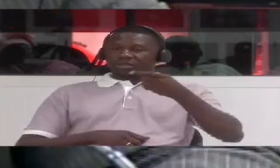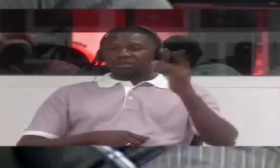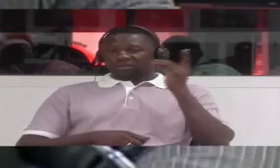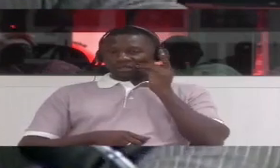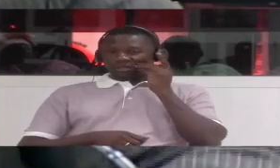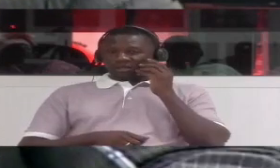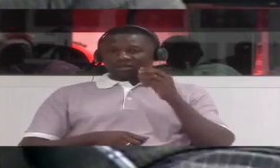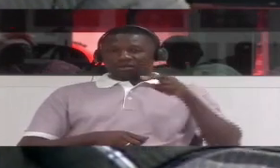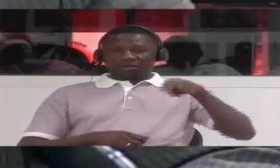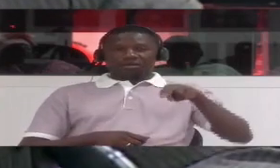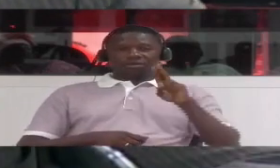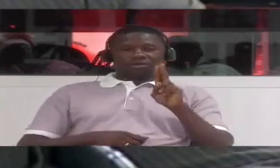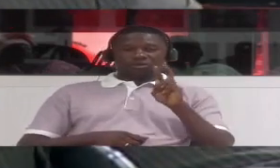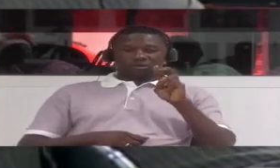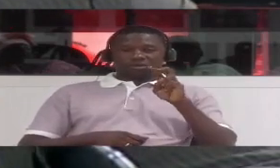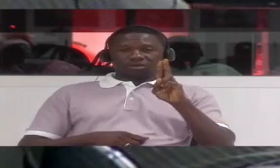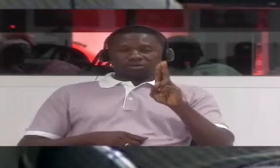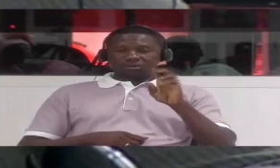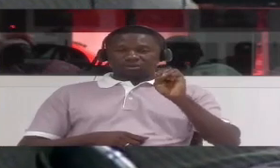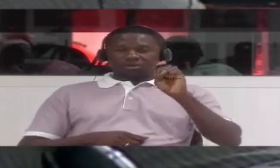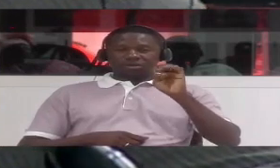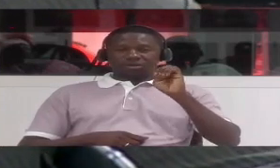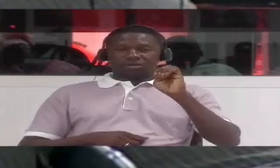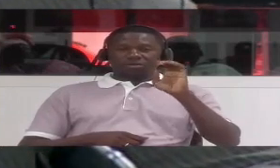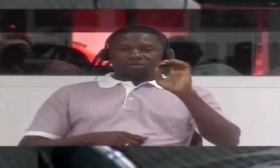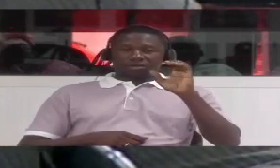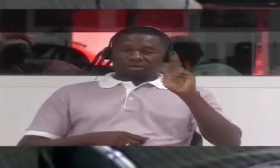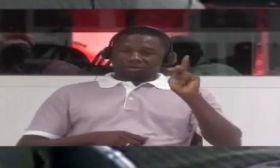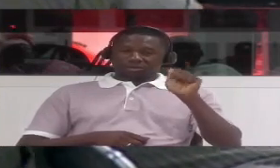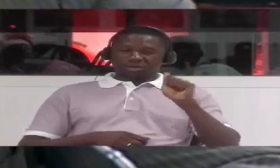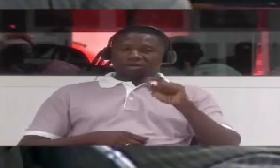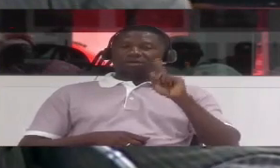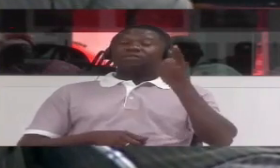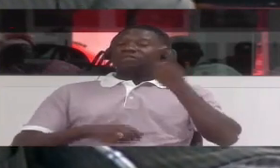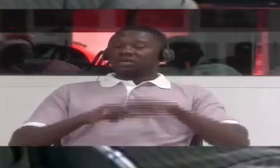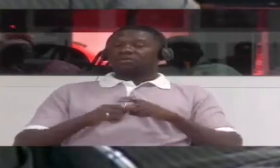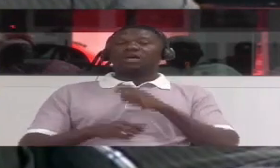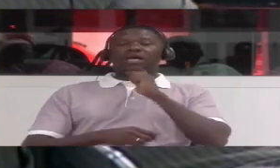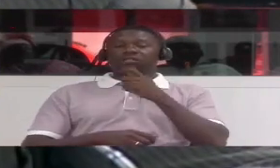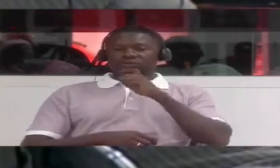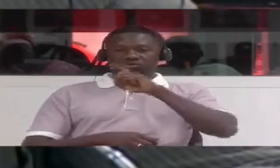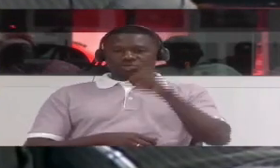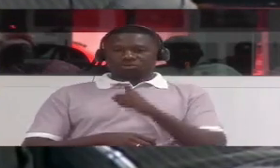Nuruseka, this is the first time he came to directly address me. He said, "Well, I'm going to write a report